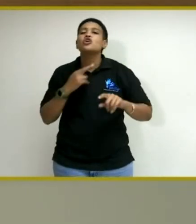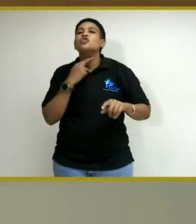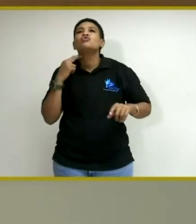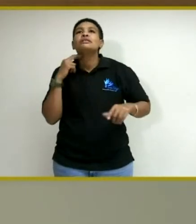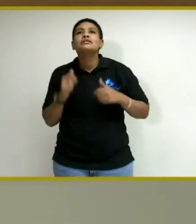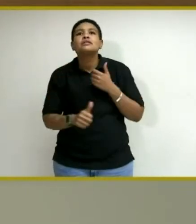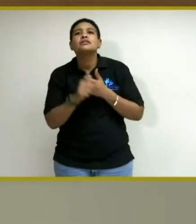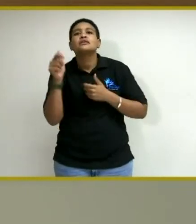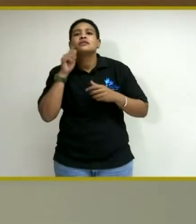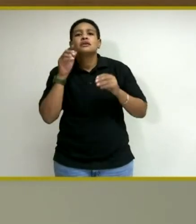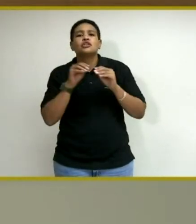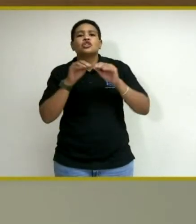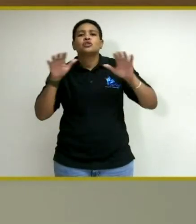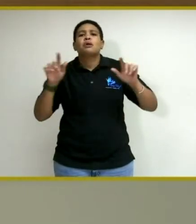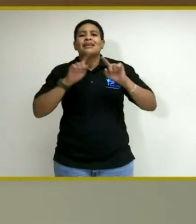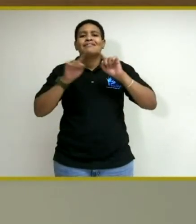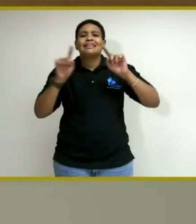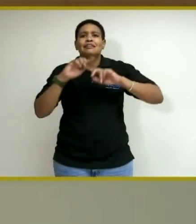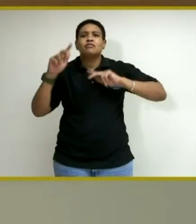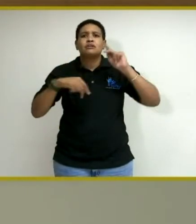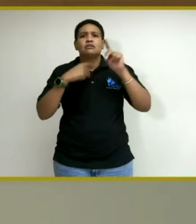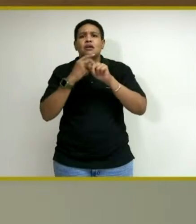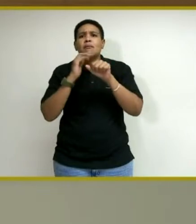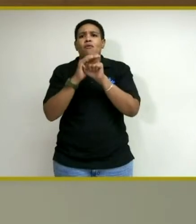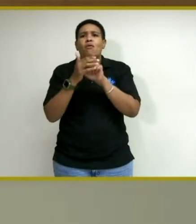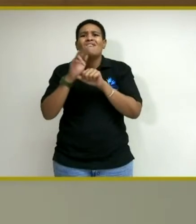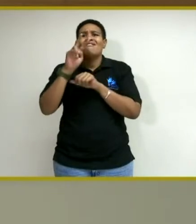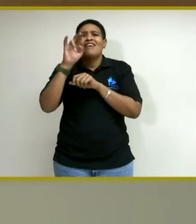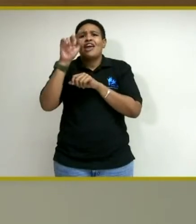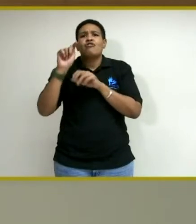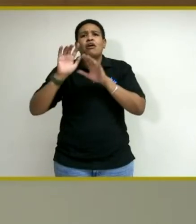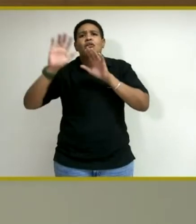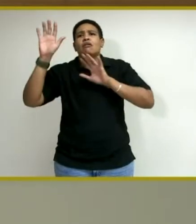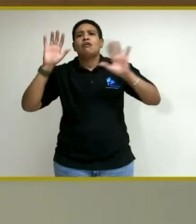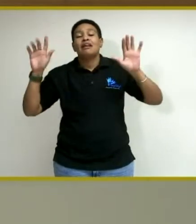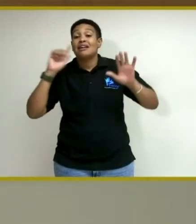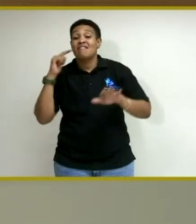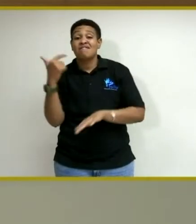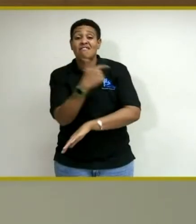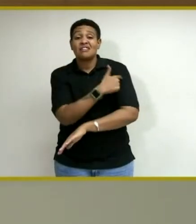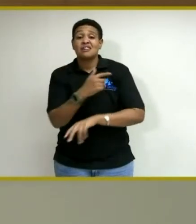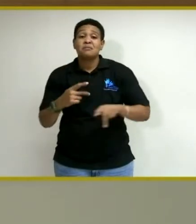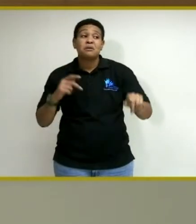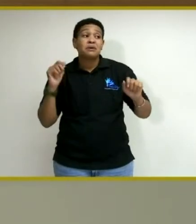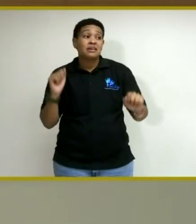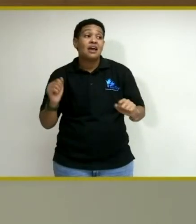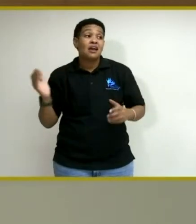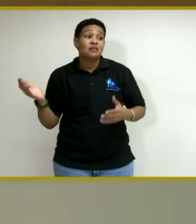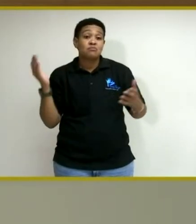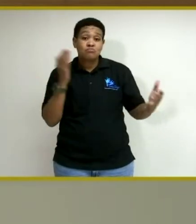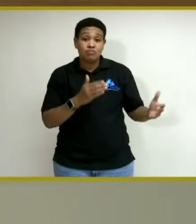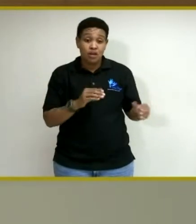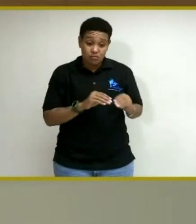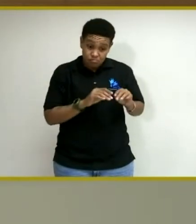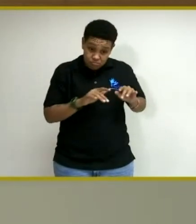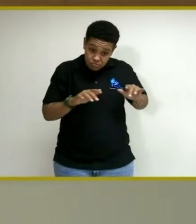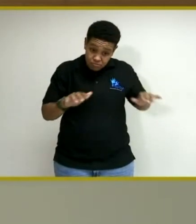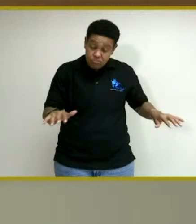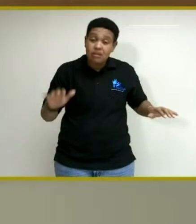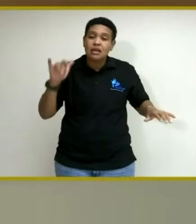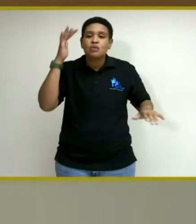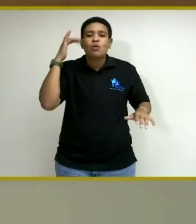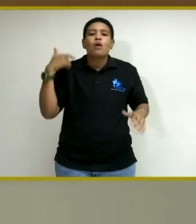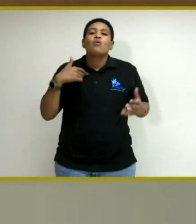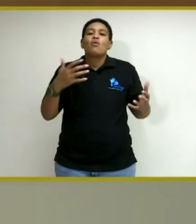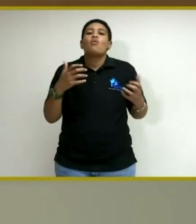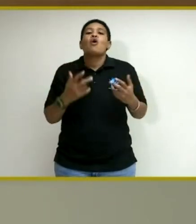the spread of these variants that even vaccinated persons can bring into country. That's why we would want